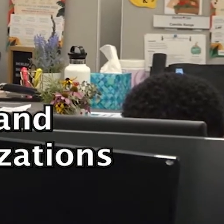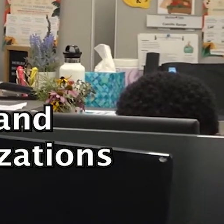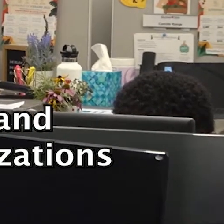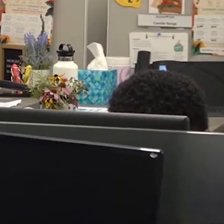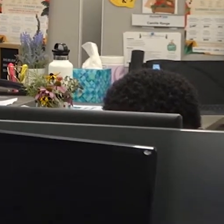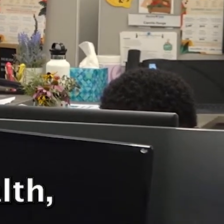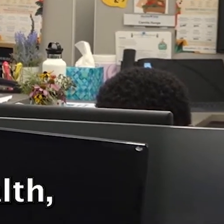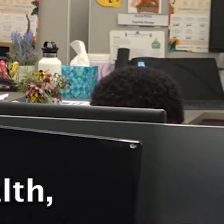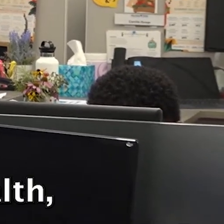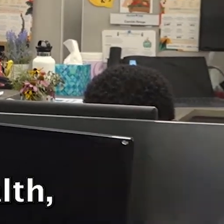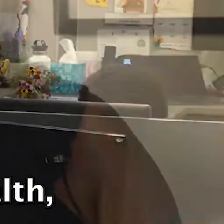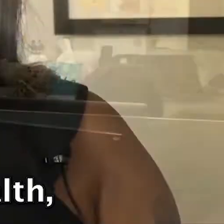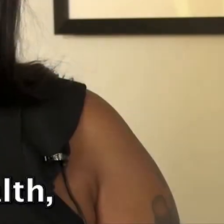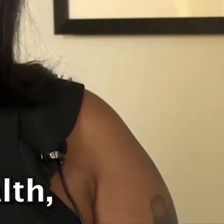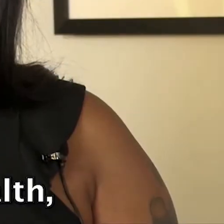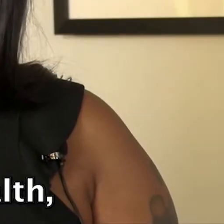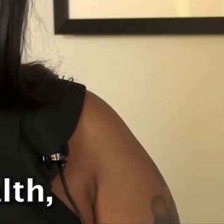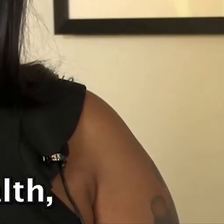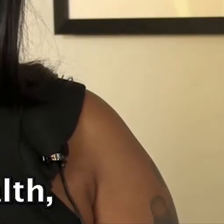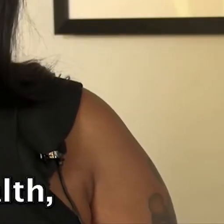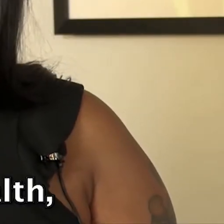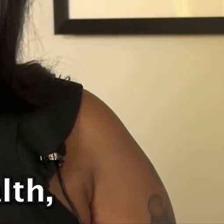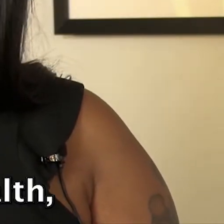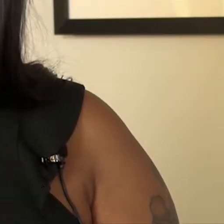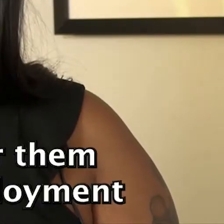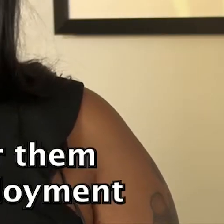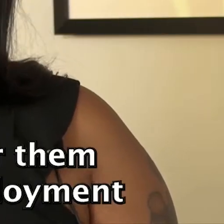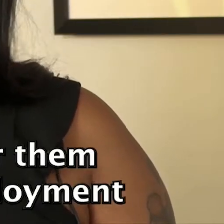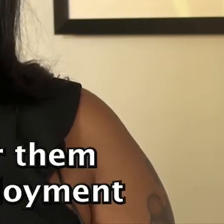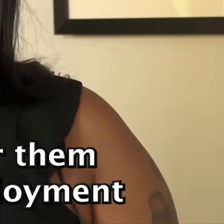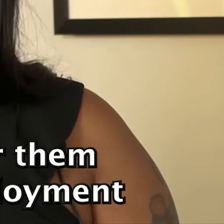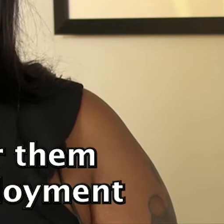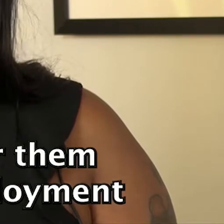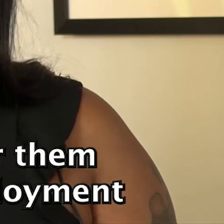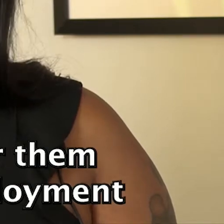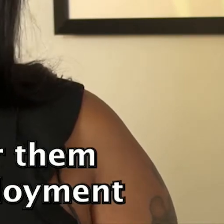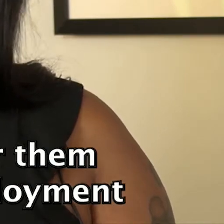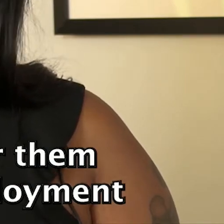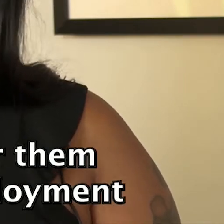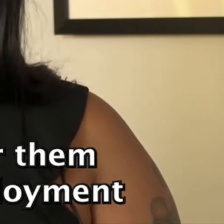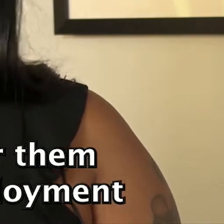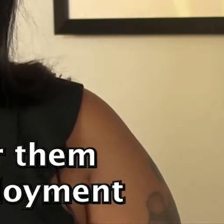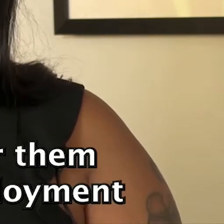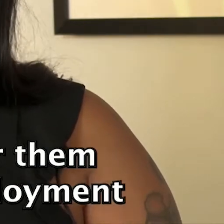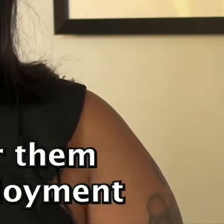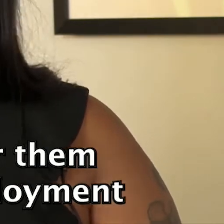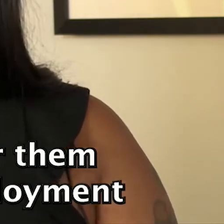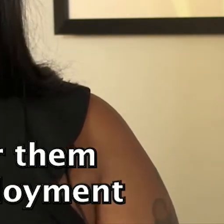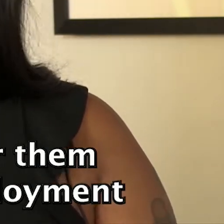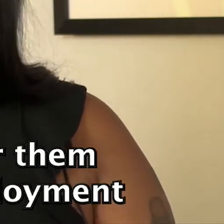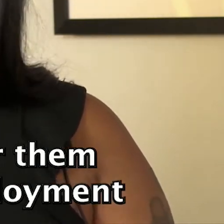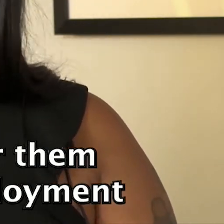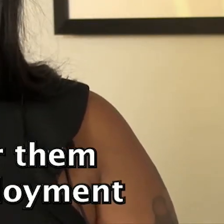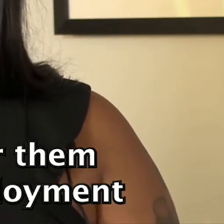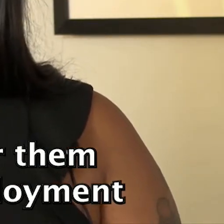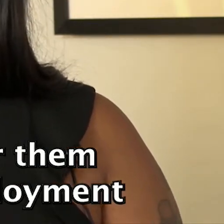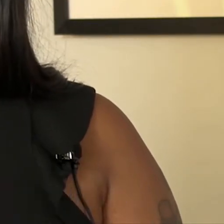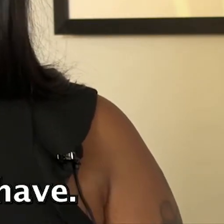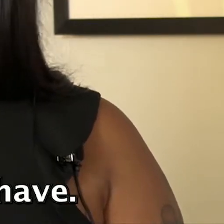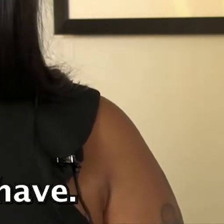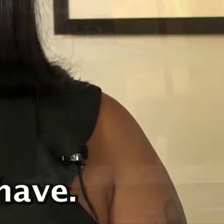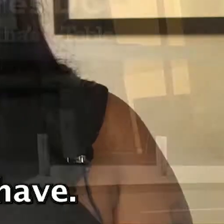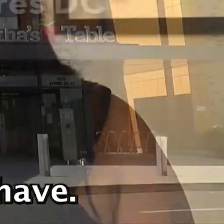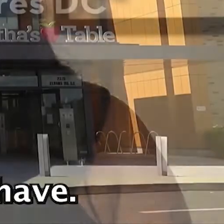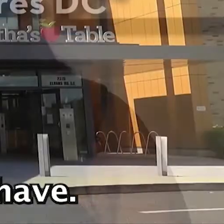organizations over the year to help the mothers financially, with their health, with their goals, to empower them and to also help them with employment